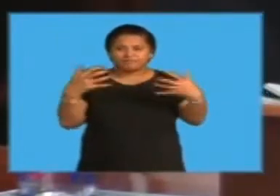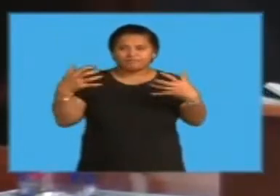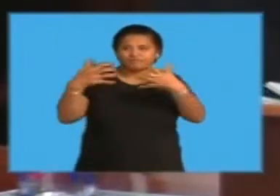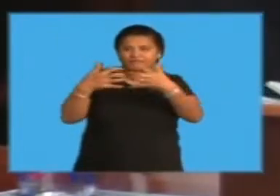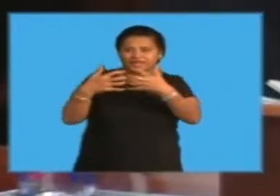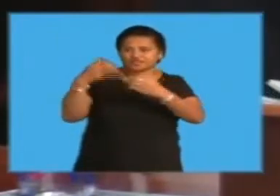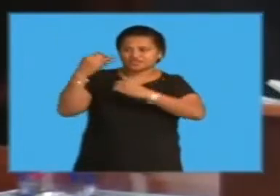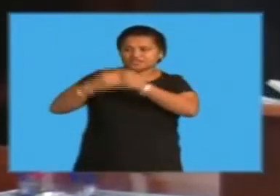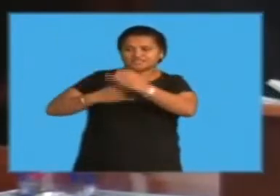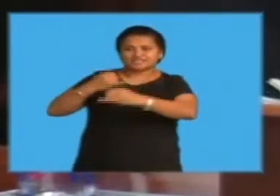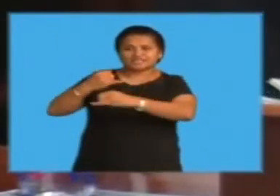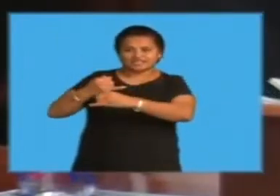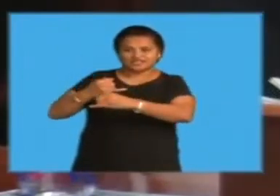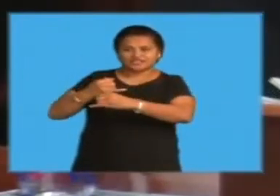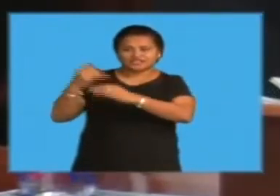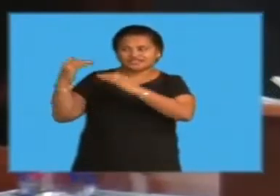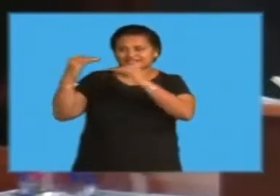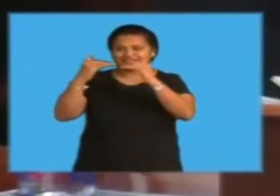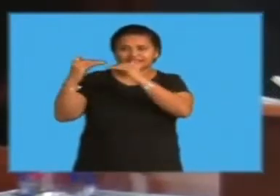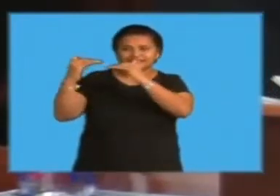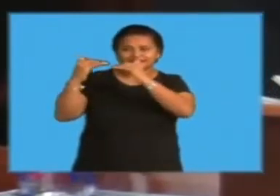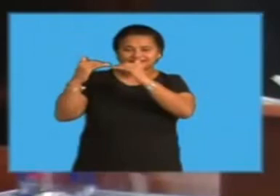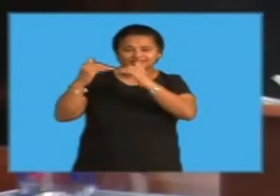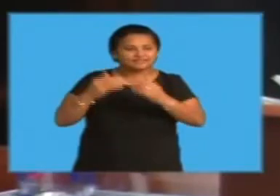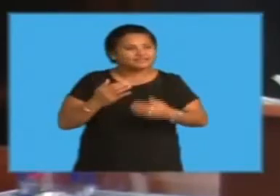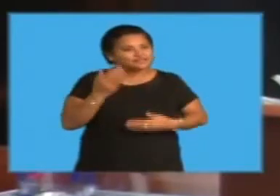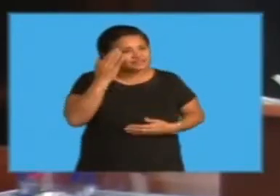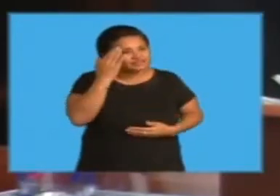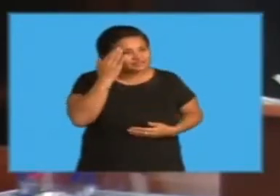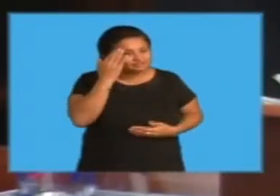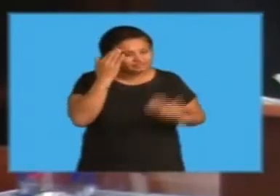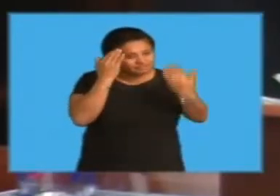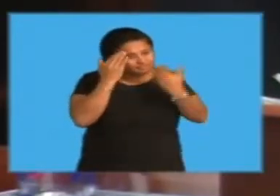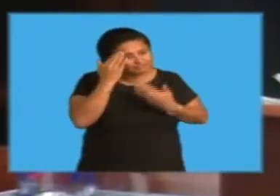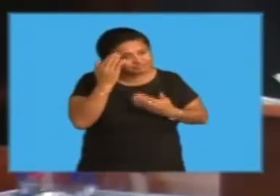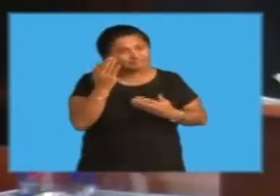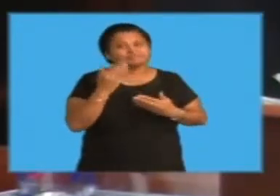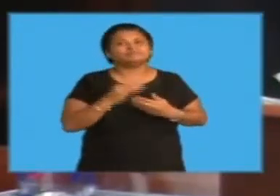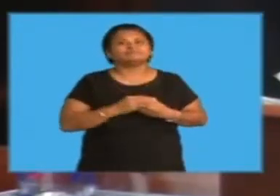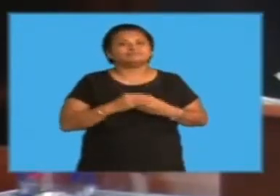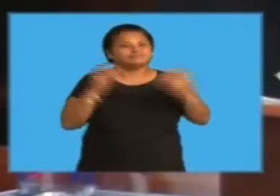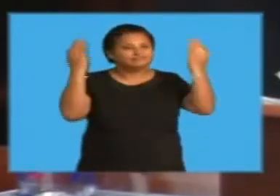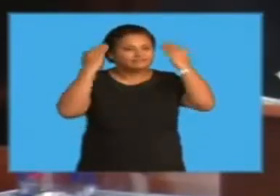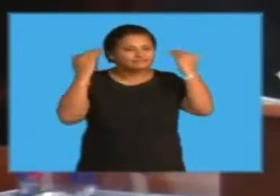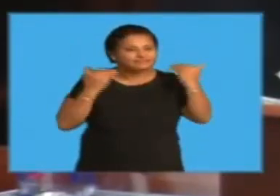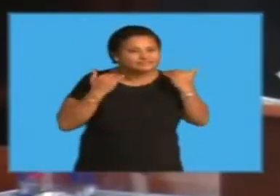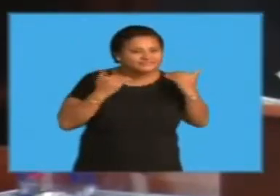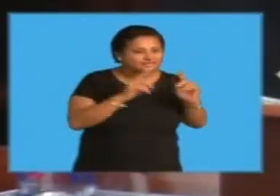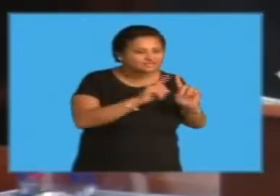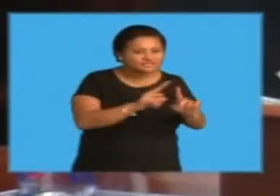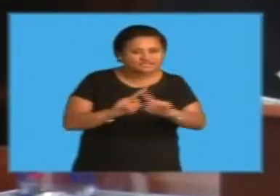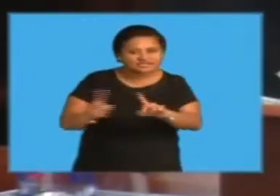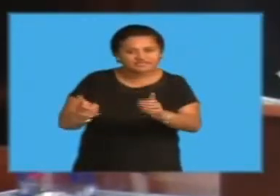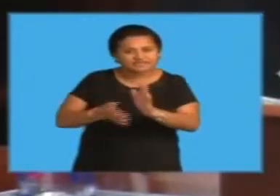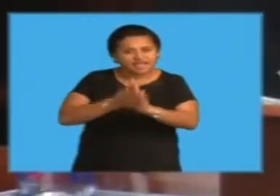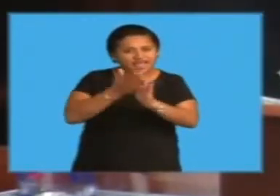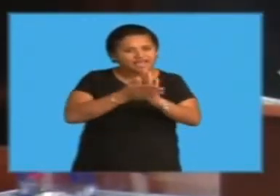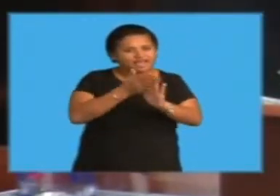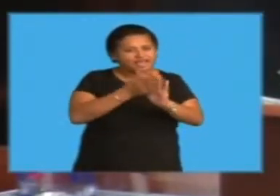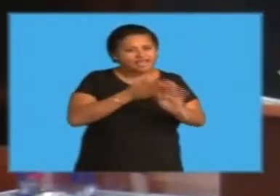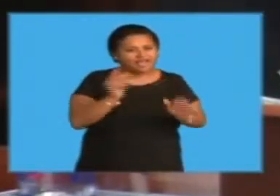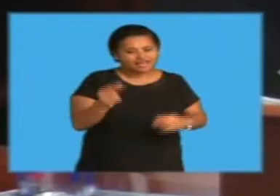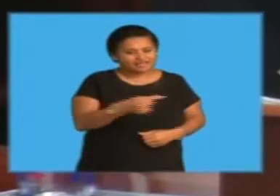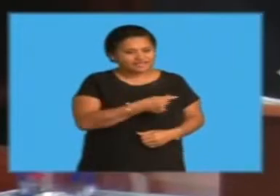Madam Speaker, the Honourable Chief Justice, the Honourable Prime Minister, Honourable Cabinet Ministers, the Honourable Leader of the Opposition, Honourable Members of